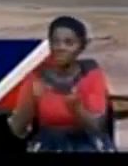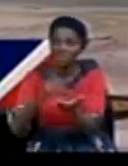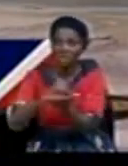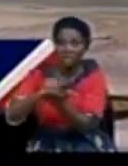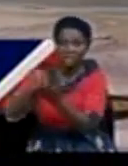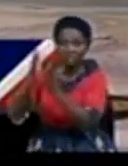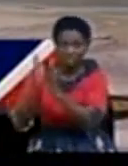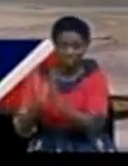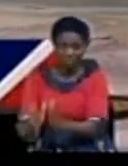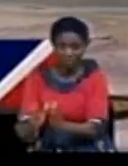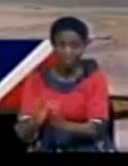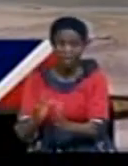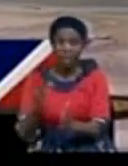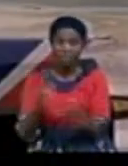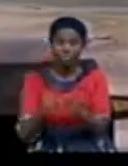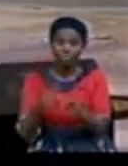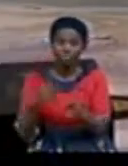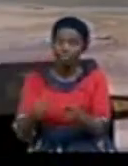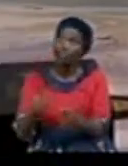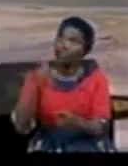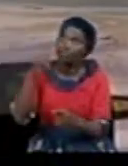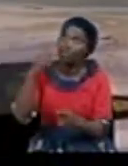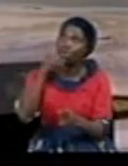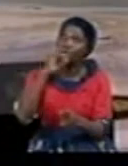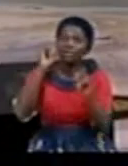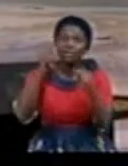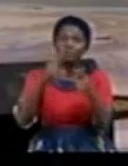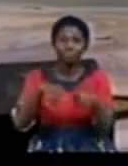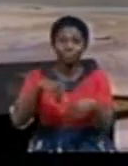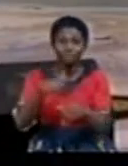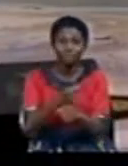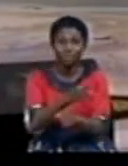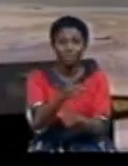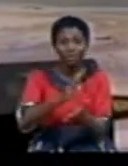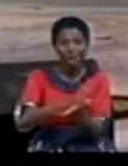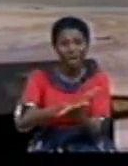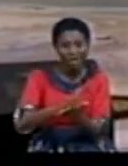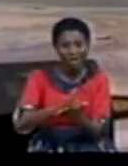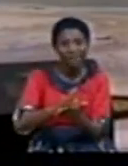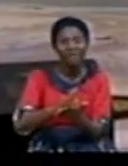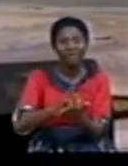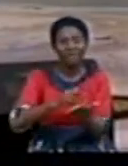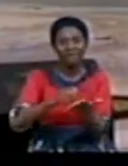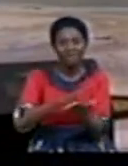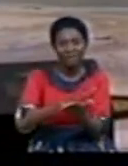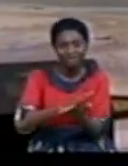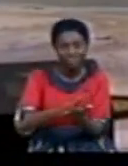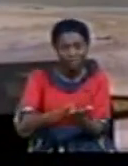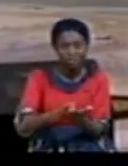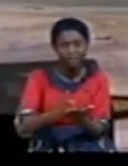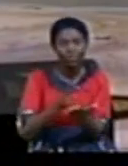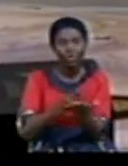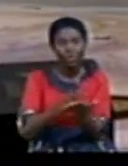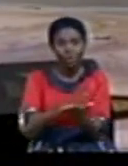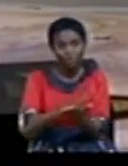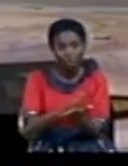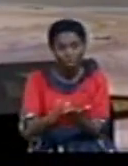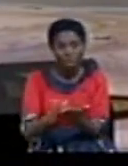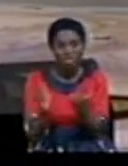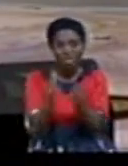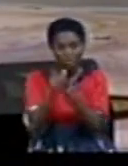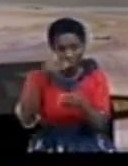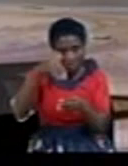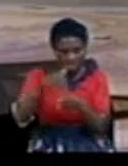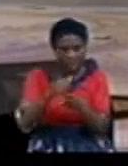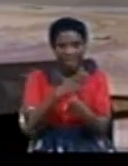is able to make you clean and pure and righteous and holy within and without, whiter